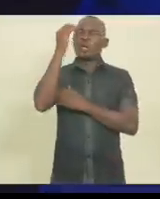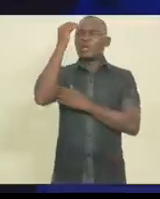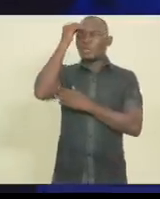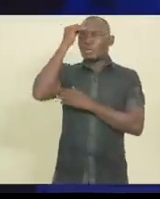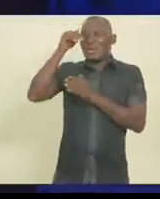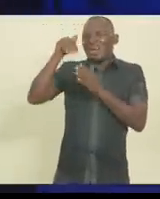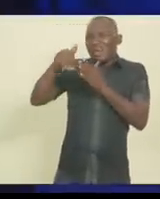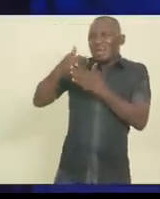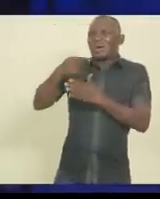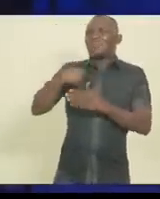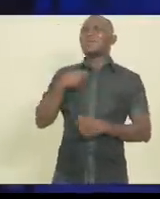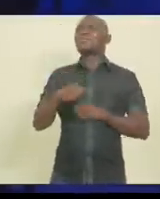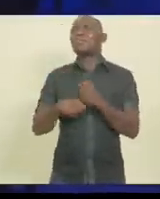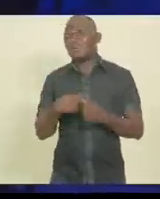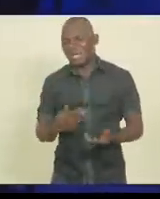And you,